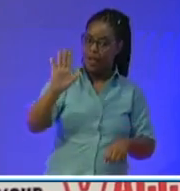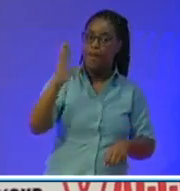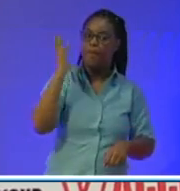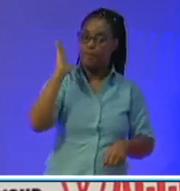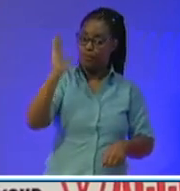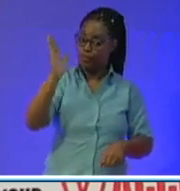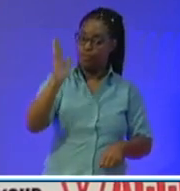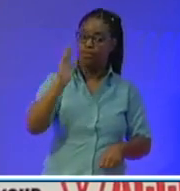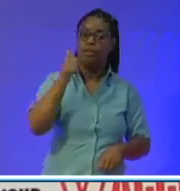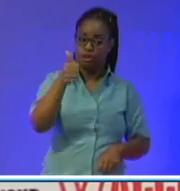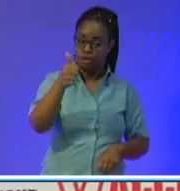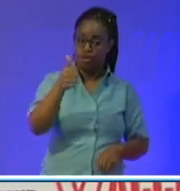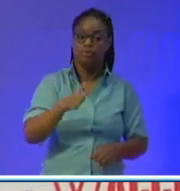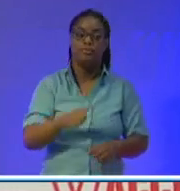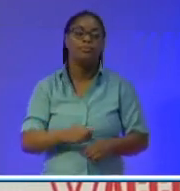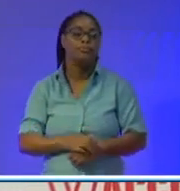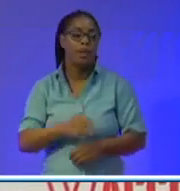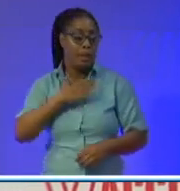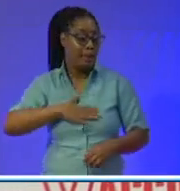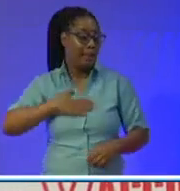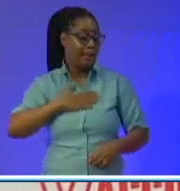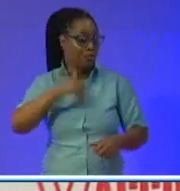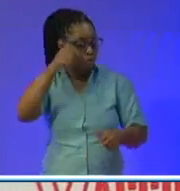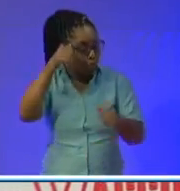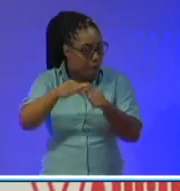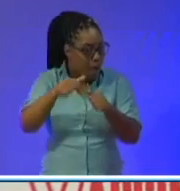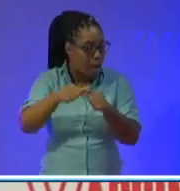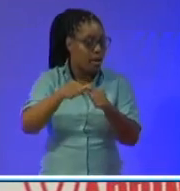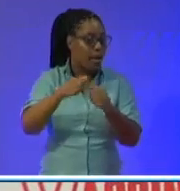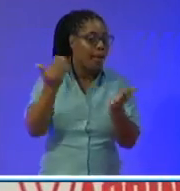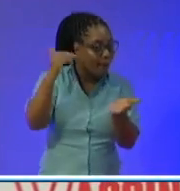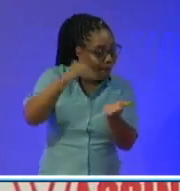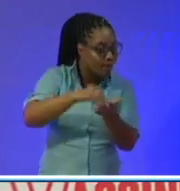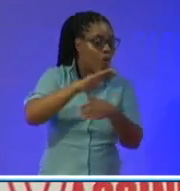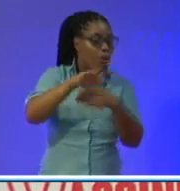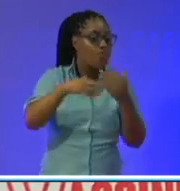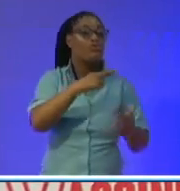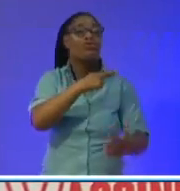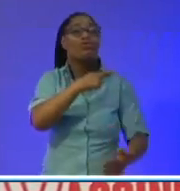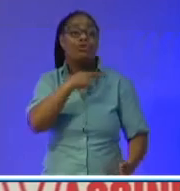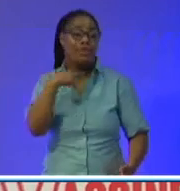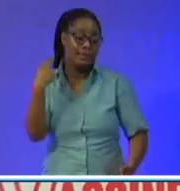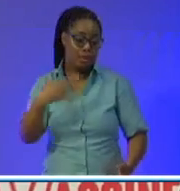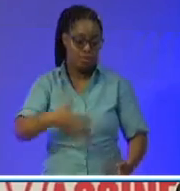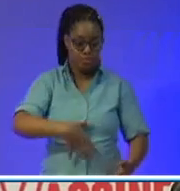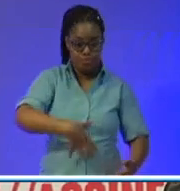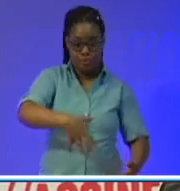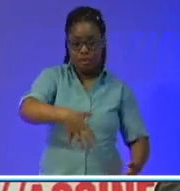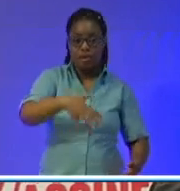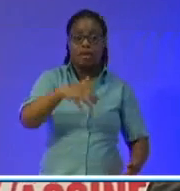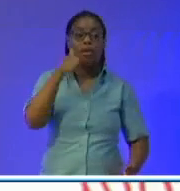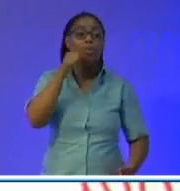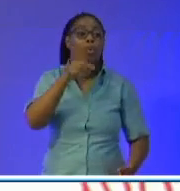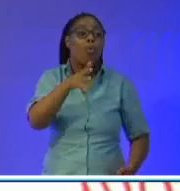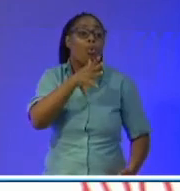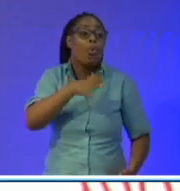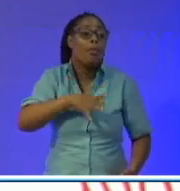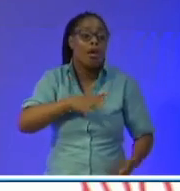to pregnant women and their babies and why they are considered at higher risk? Right, okay,